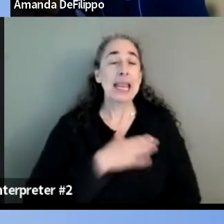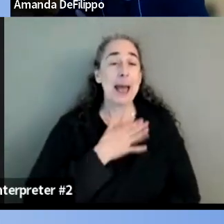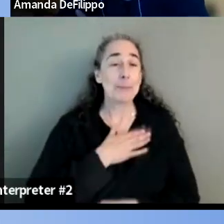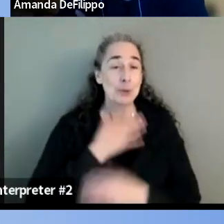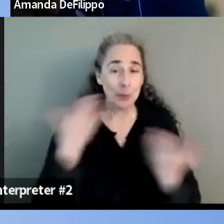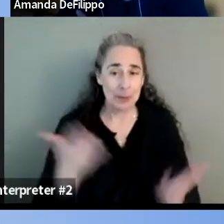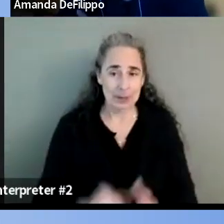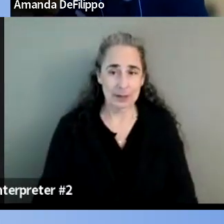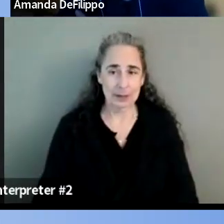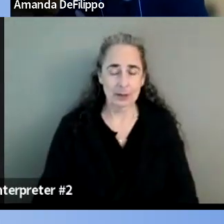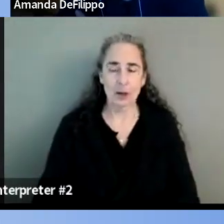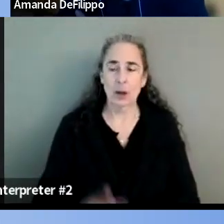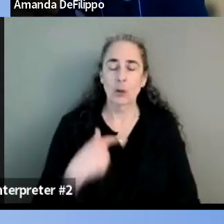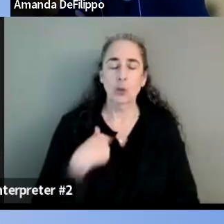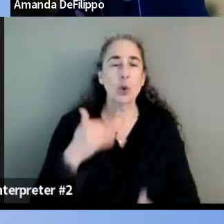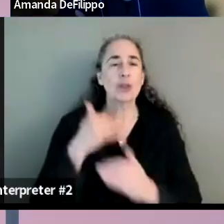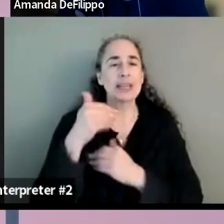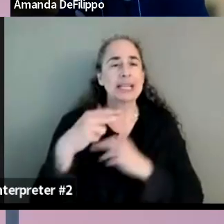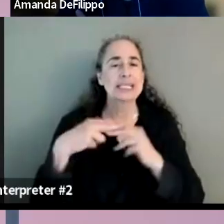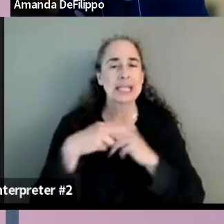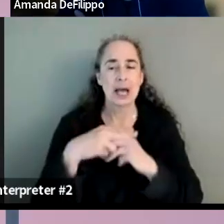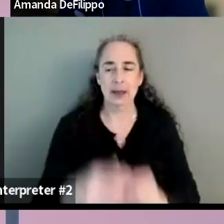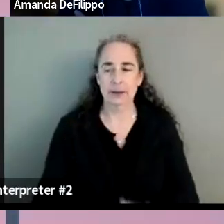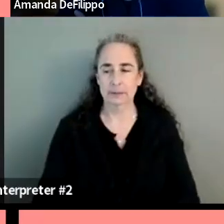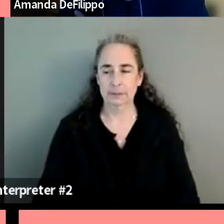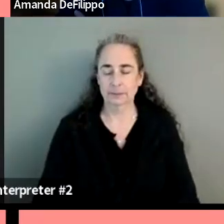here. We can go to the next slide, Melissa.